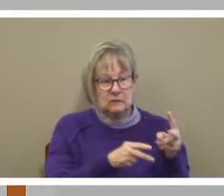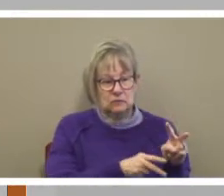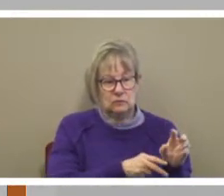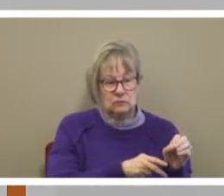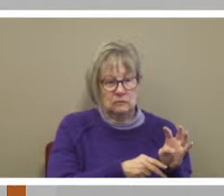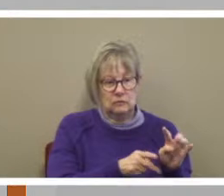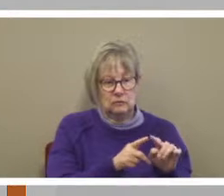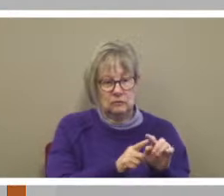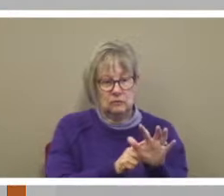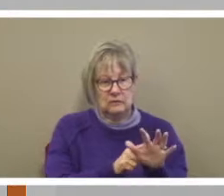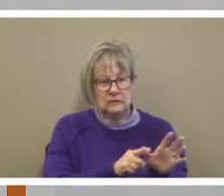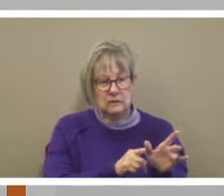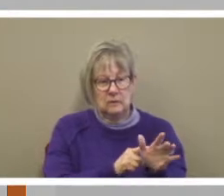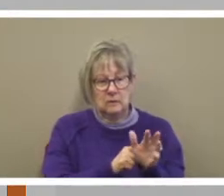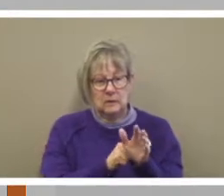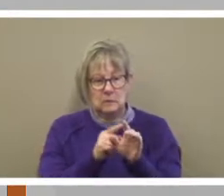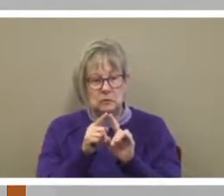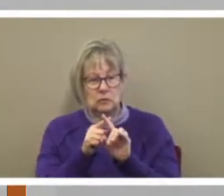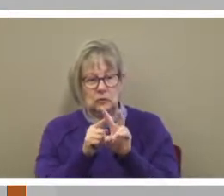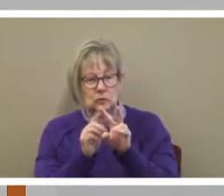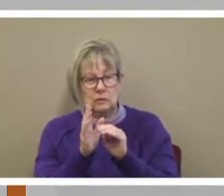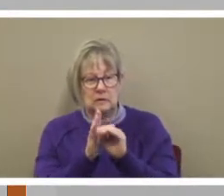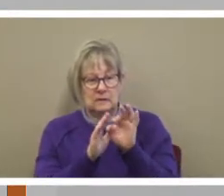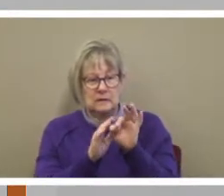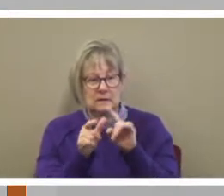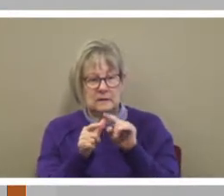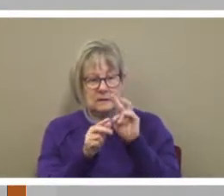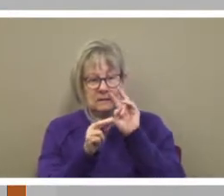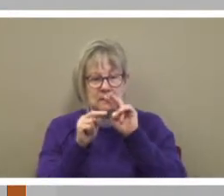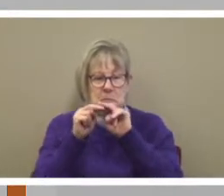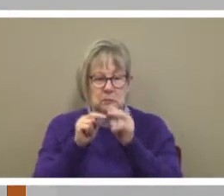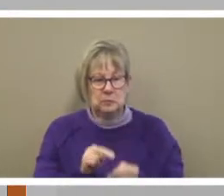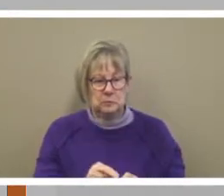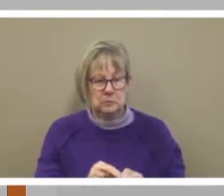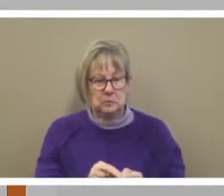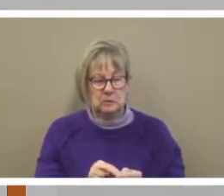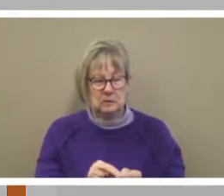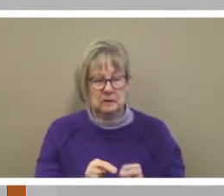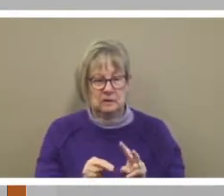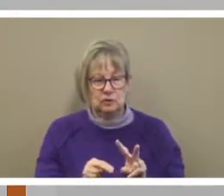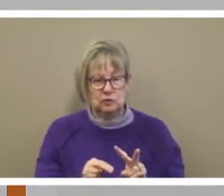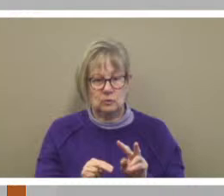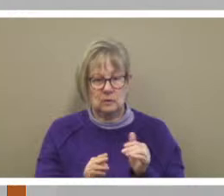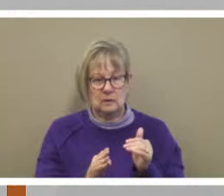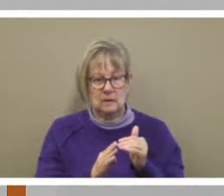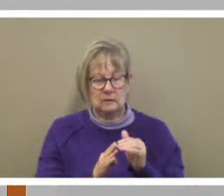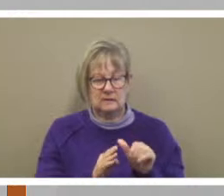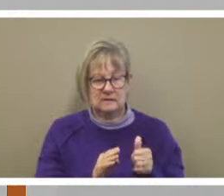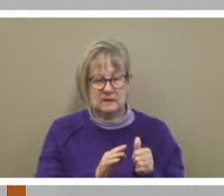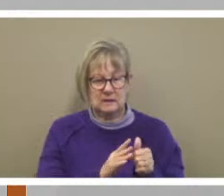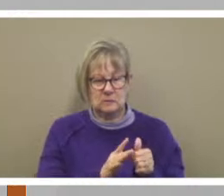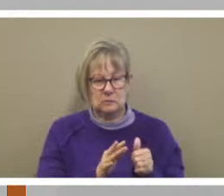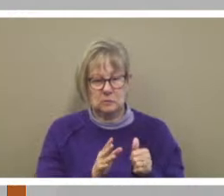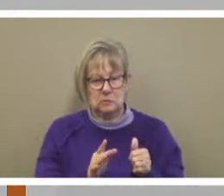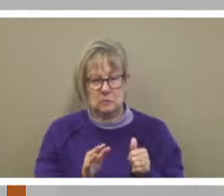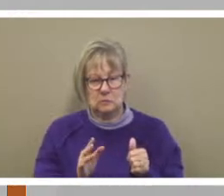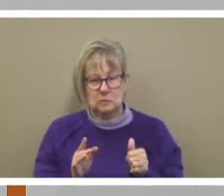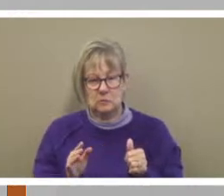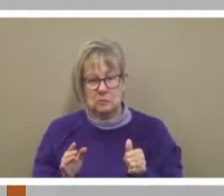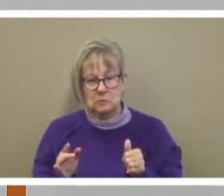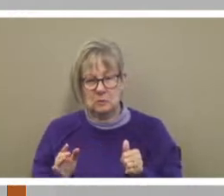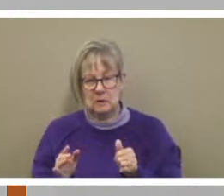through 2009, and then you see it drop off. So from 2010 all the way through about 2018,